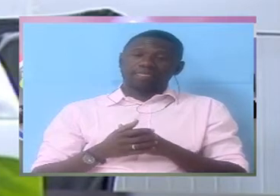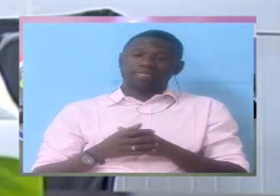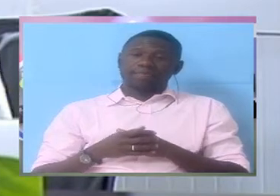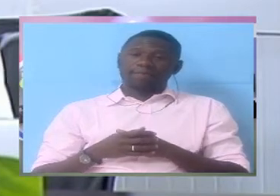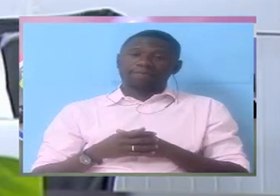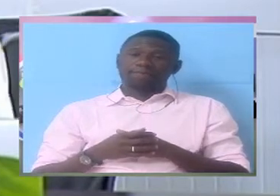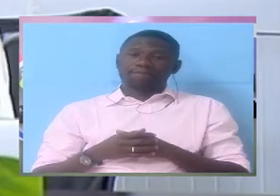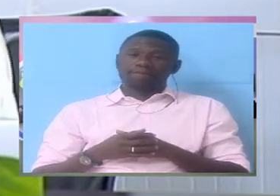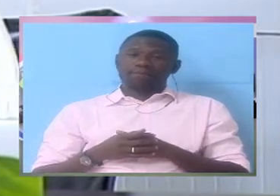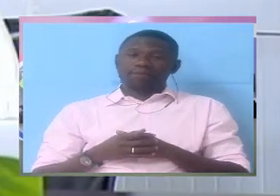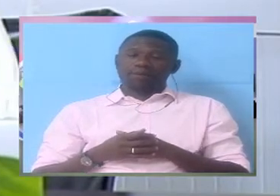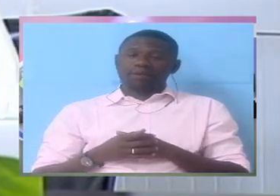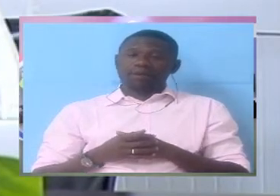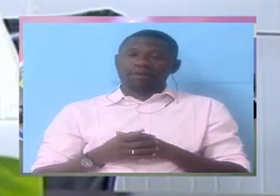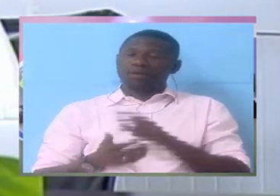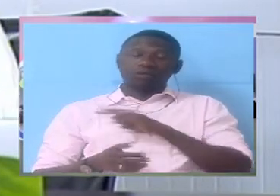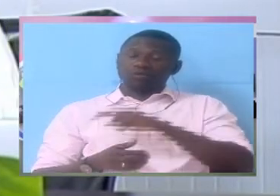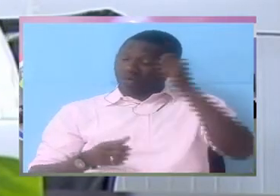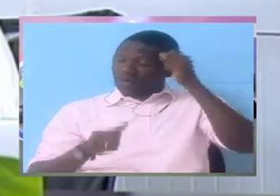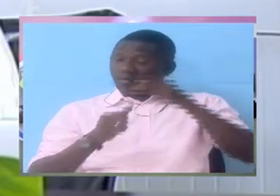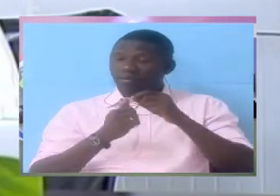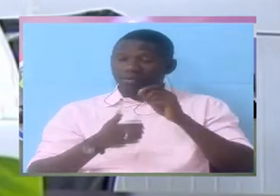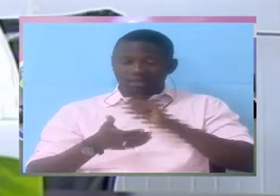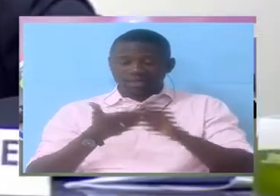mention them in my statement.